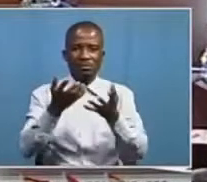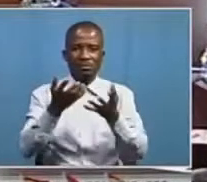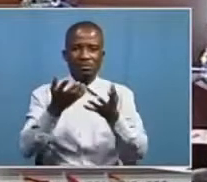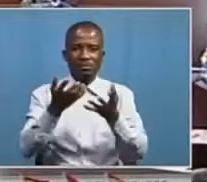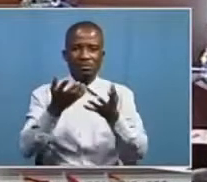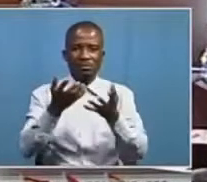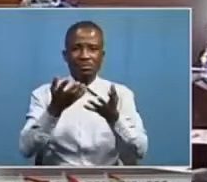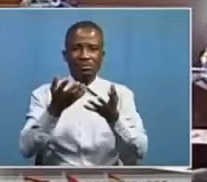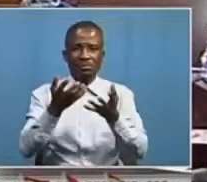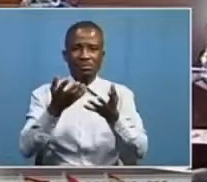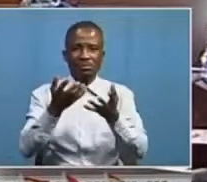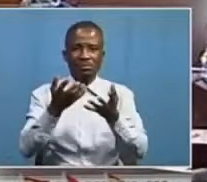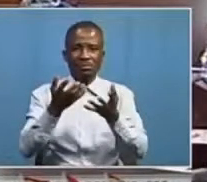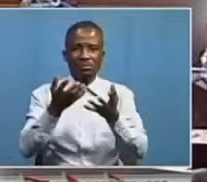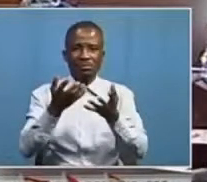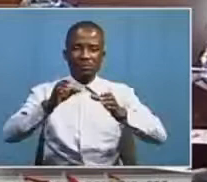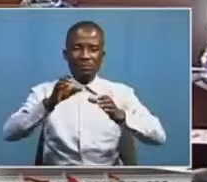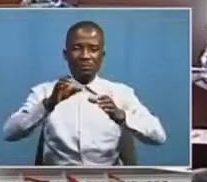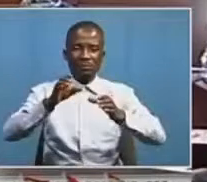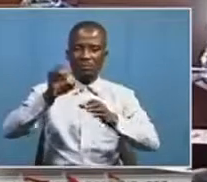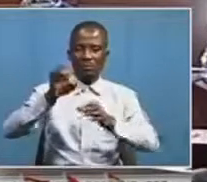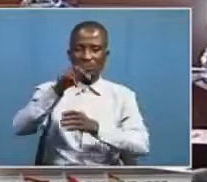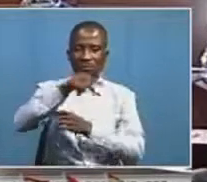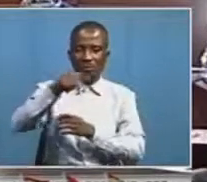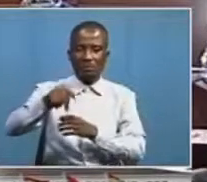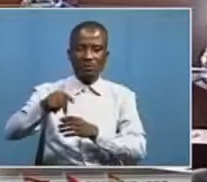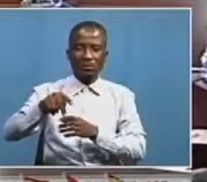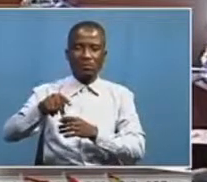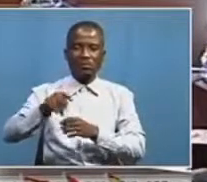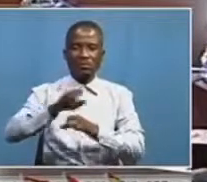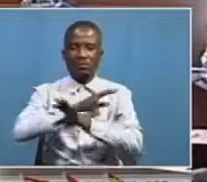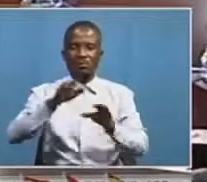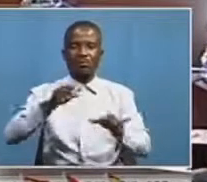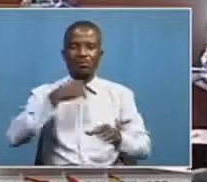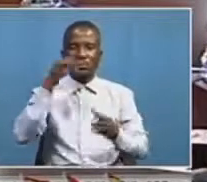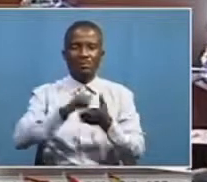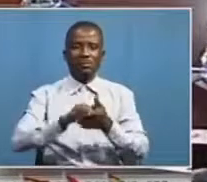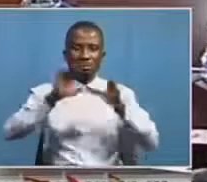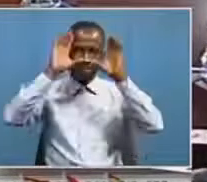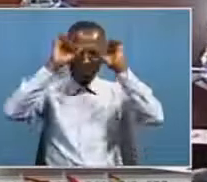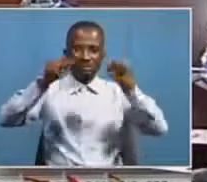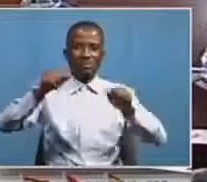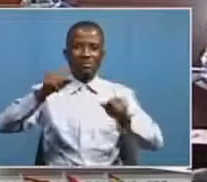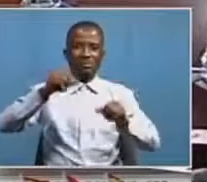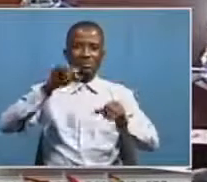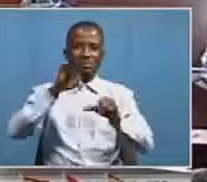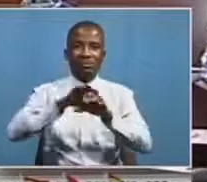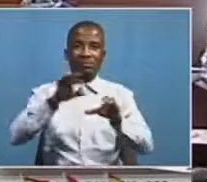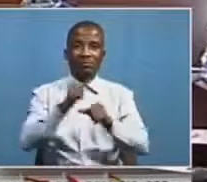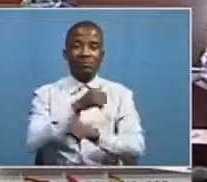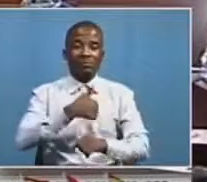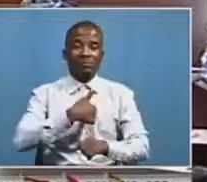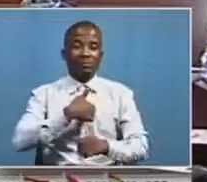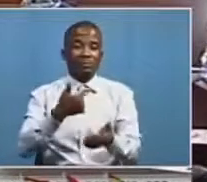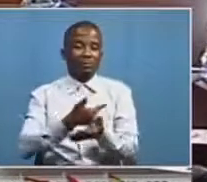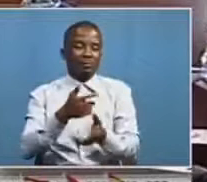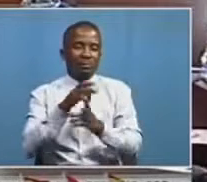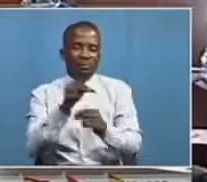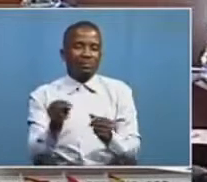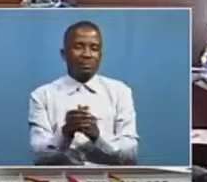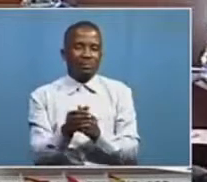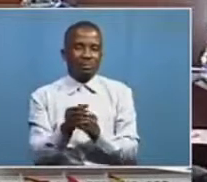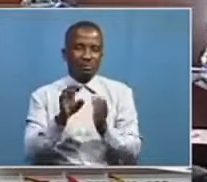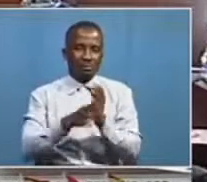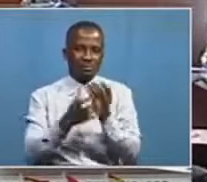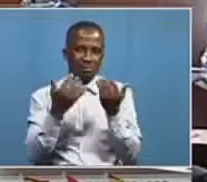court to injunct the second respondent from holding himself out as the president-elect on the